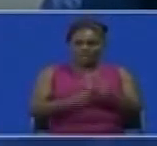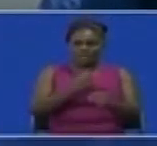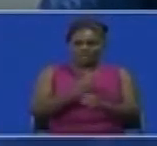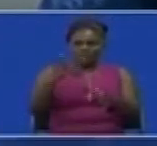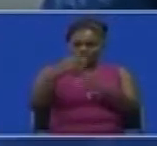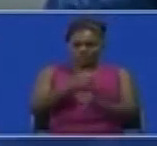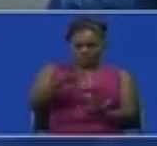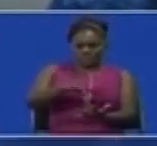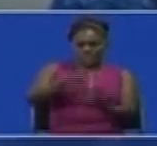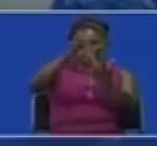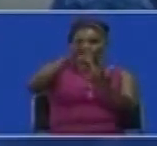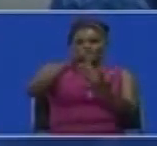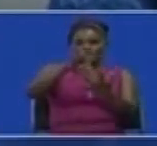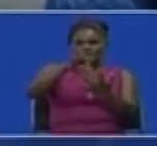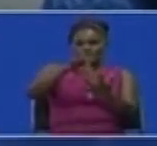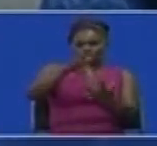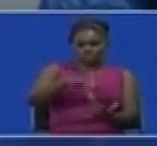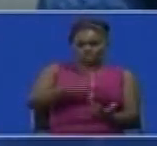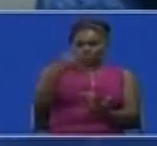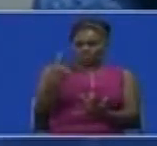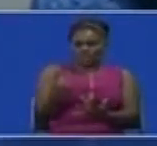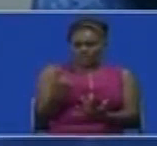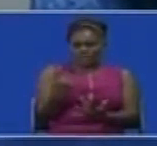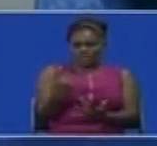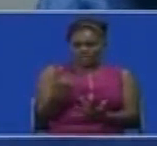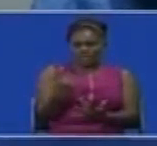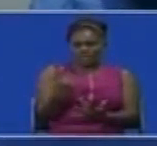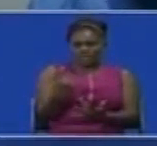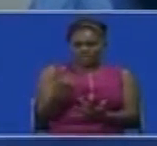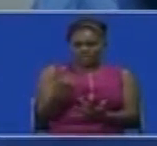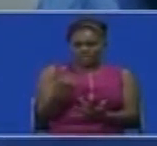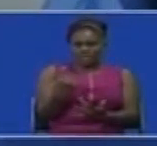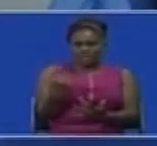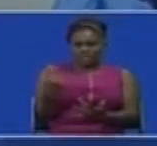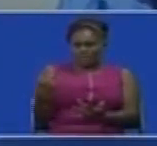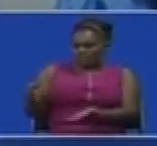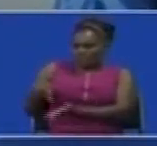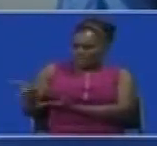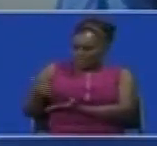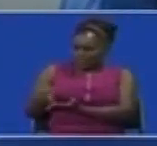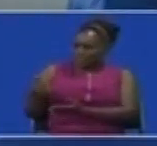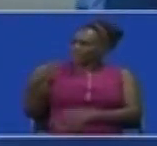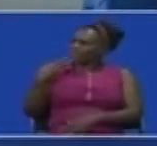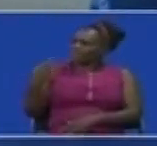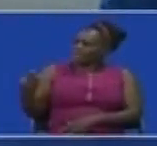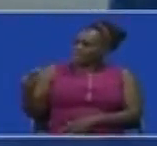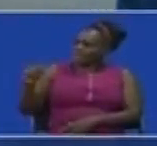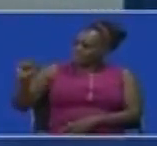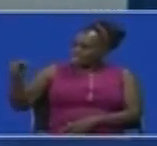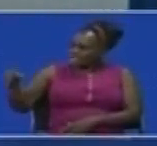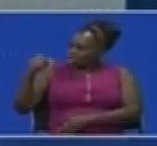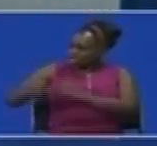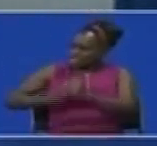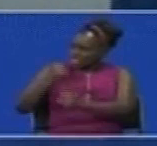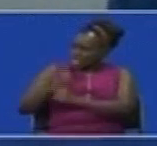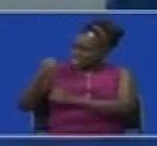single sourced, that is according to him, was single sourced and has been and it has actually been paid 300 million every year to be